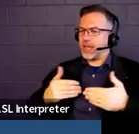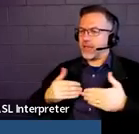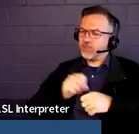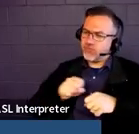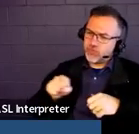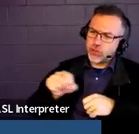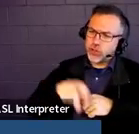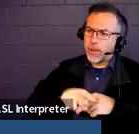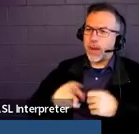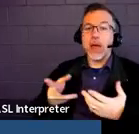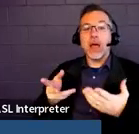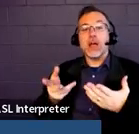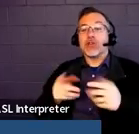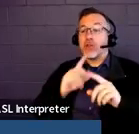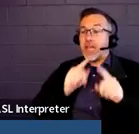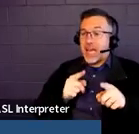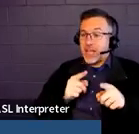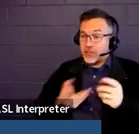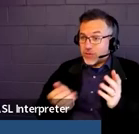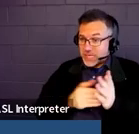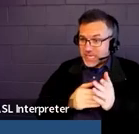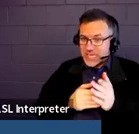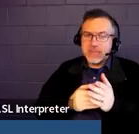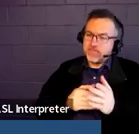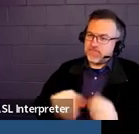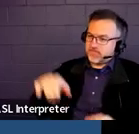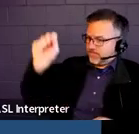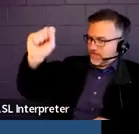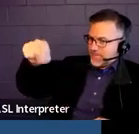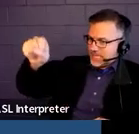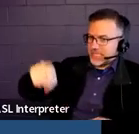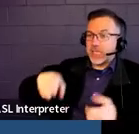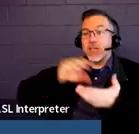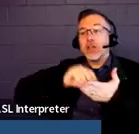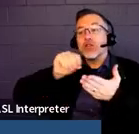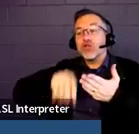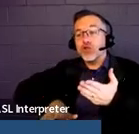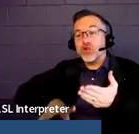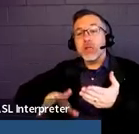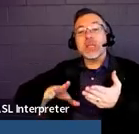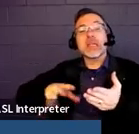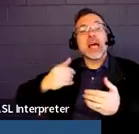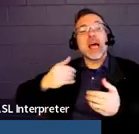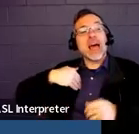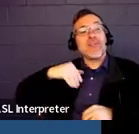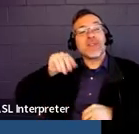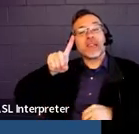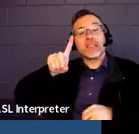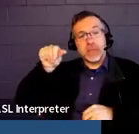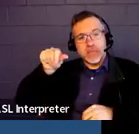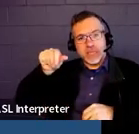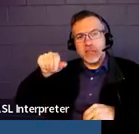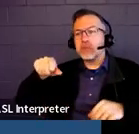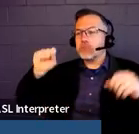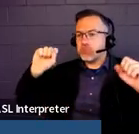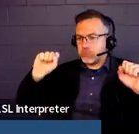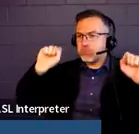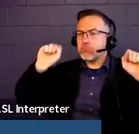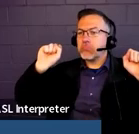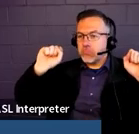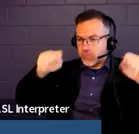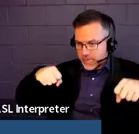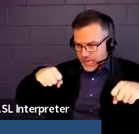the answer again is overwhelmingly yes. The student with a disability is eligible for